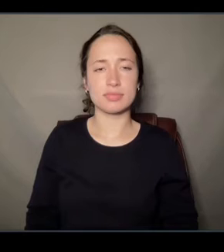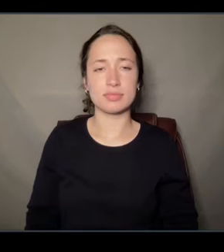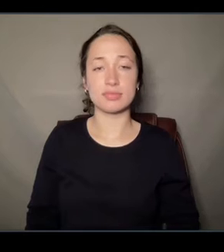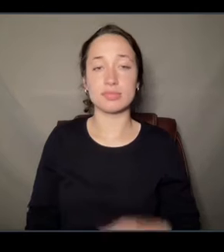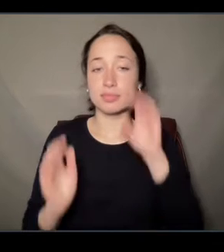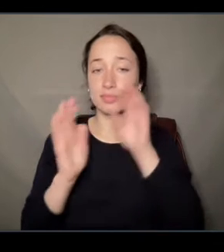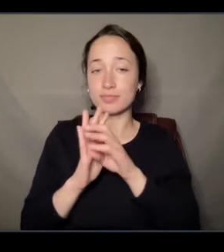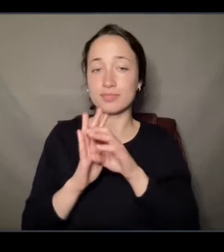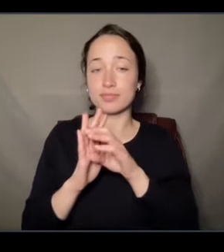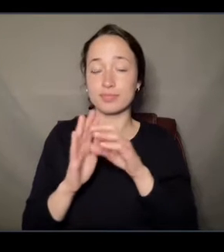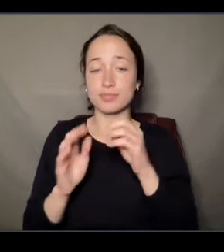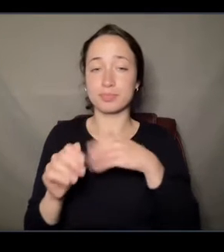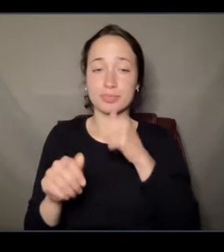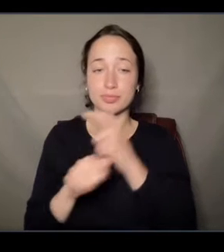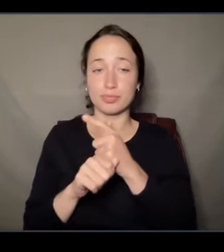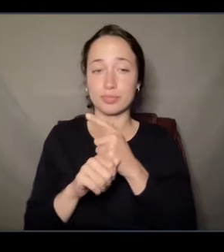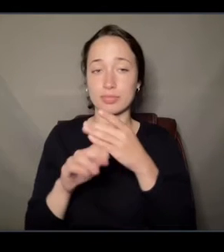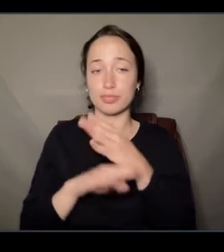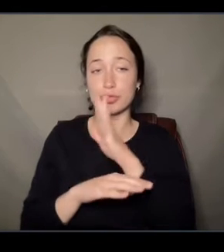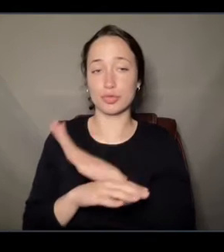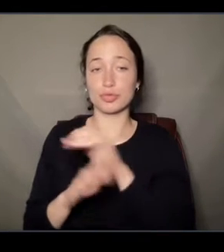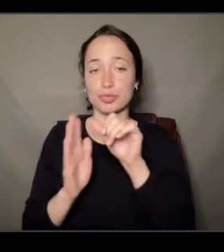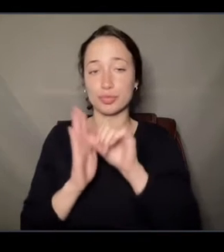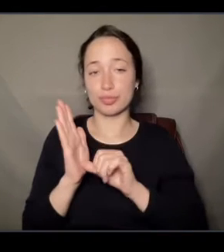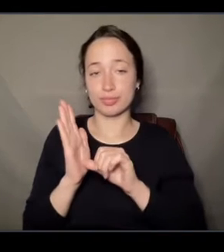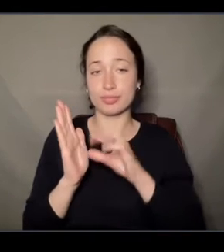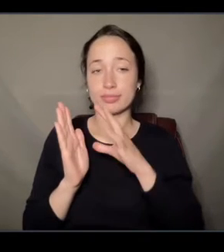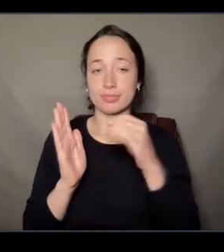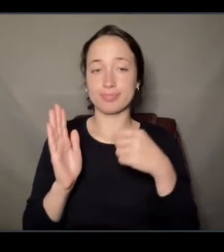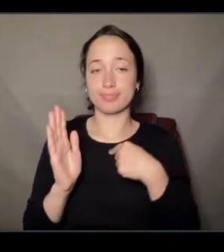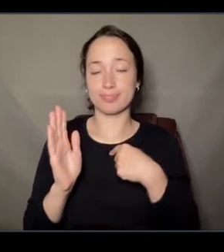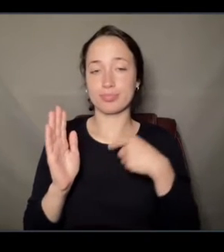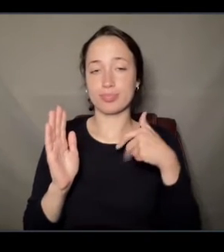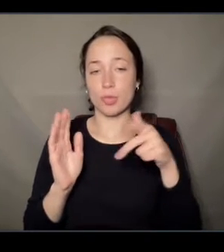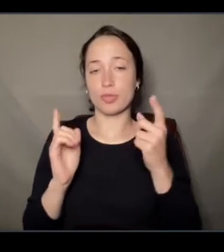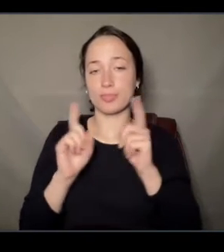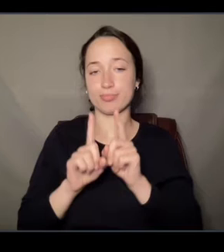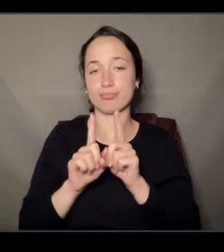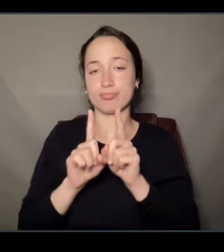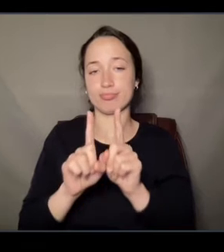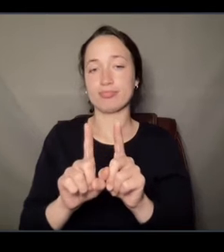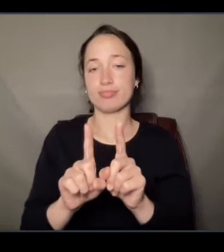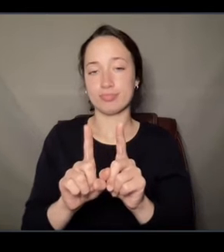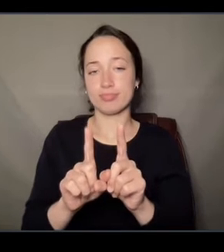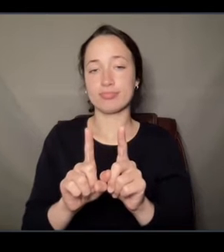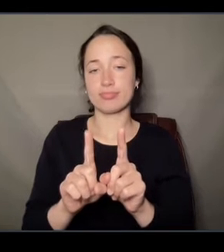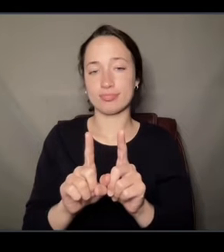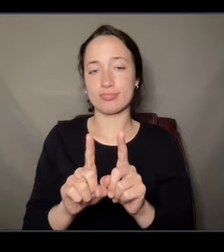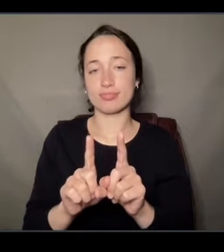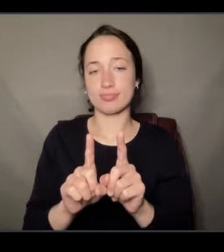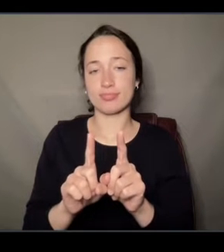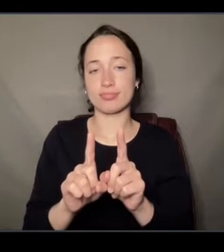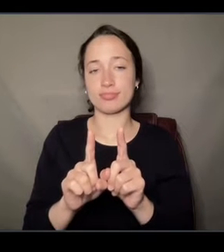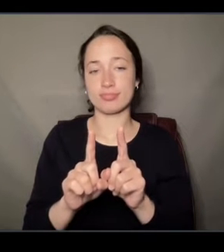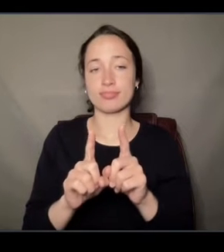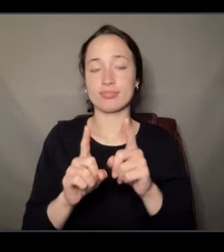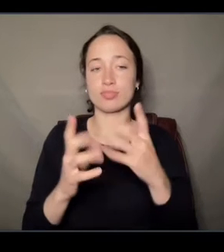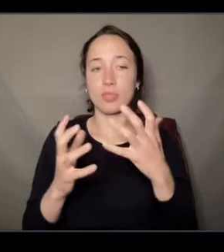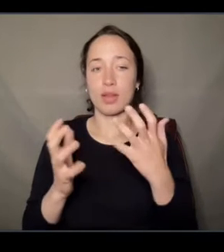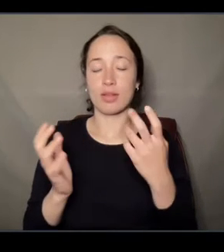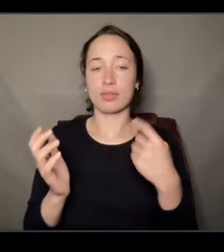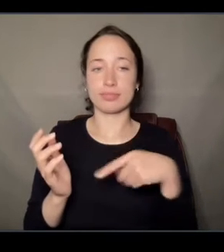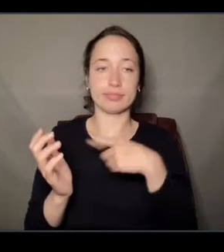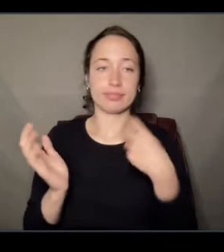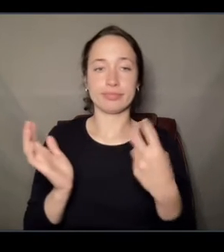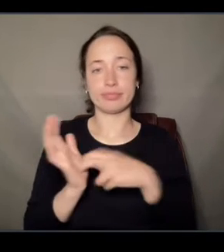And this is a picture of my sister after her surgery, and I'm walking beside her. They wanted us to get up